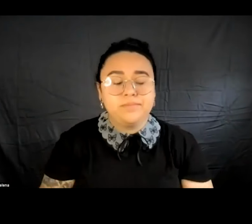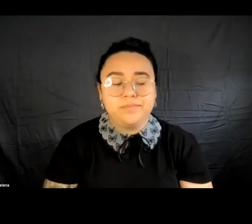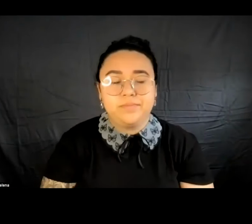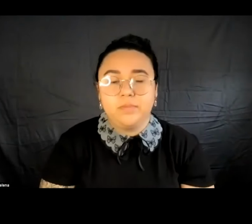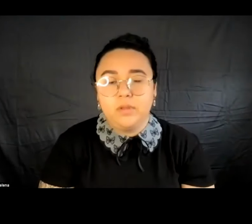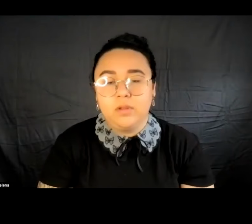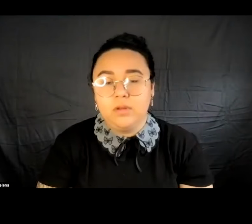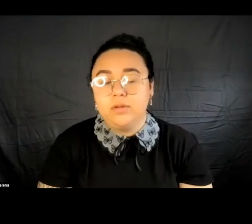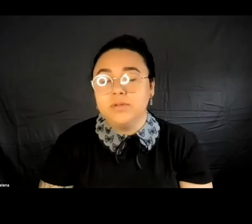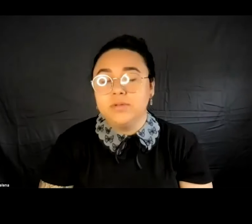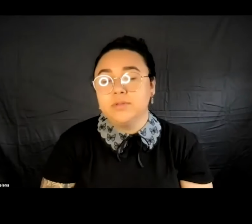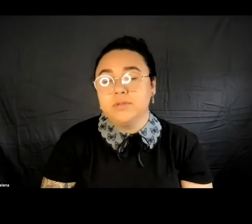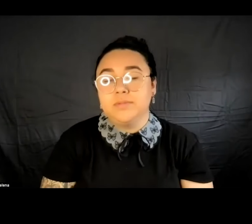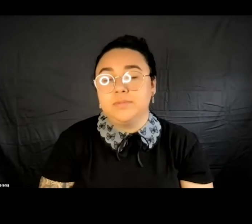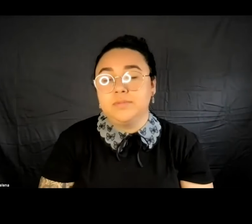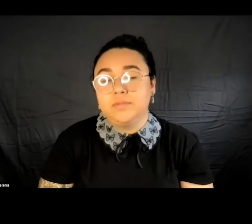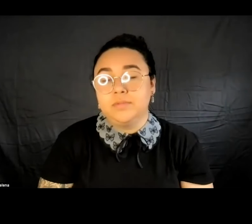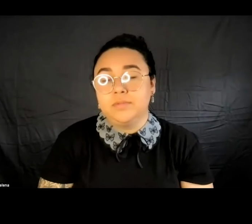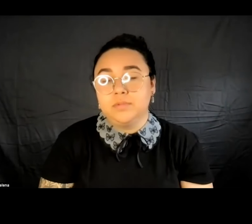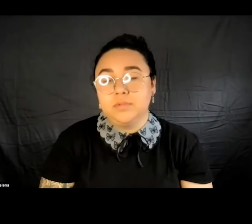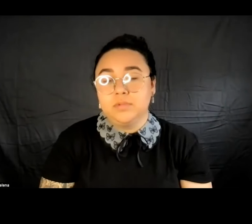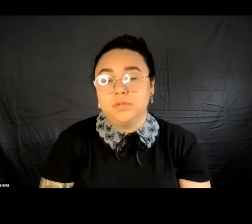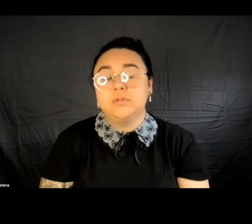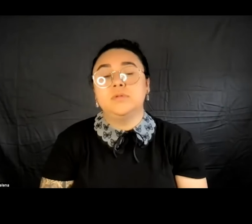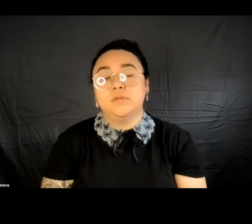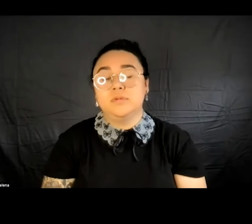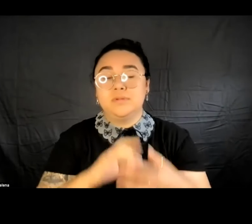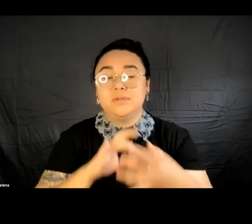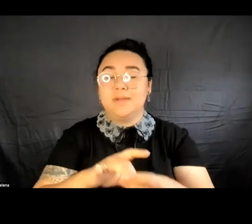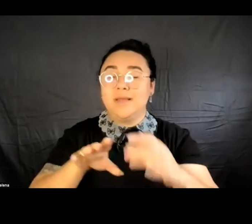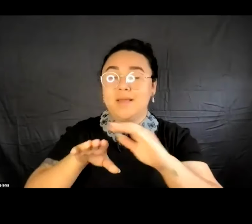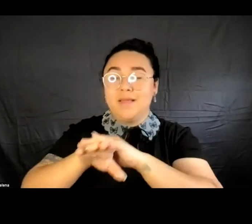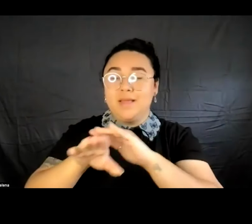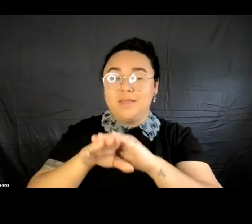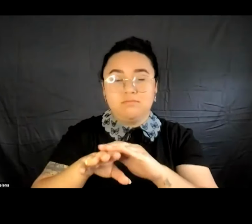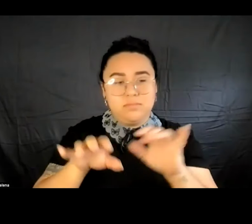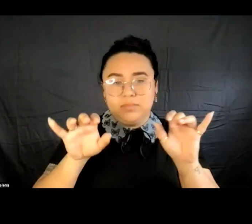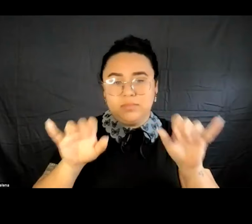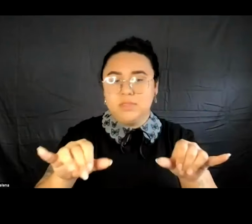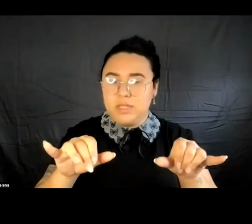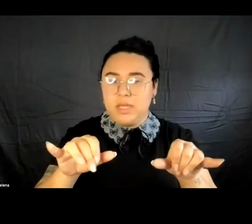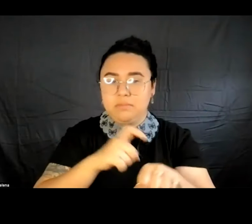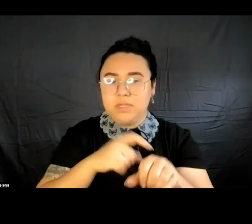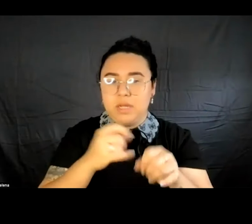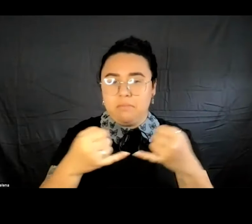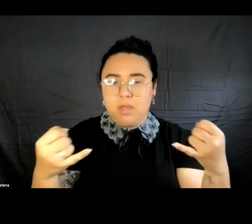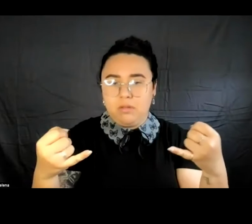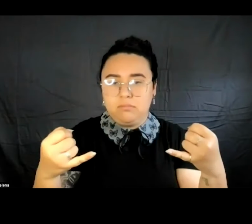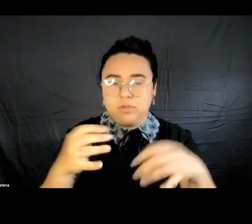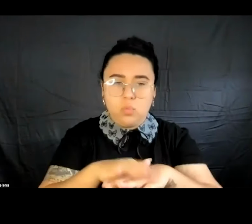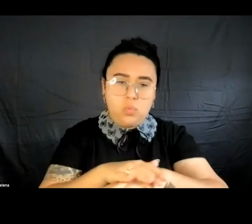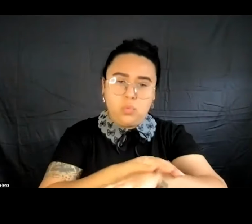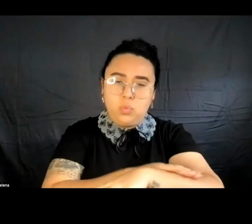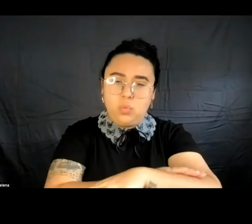And, you know, the rest of in the space of accessibility has kind of kept that pace, unfortunately. It's the one area in